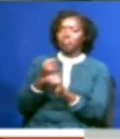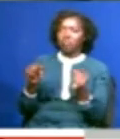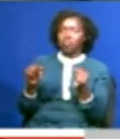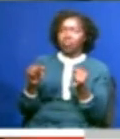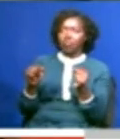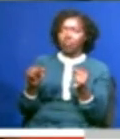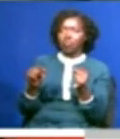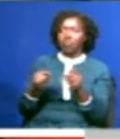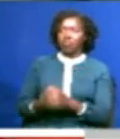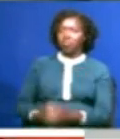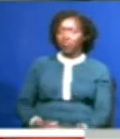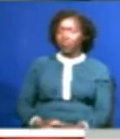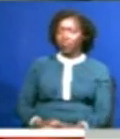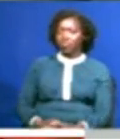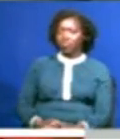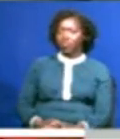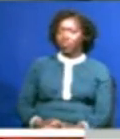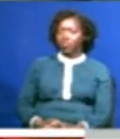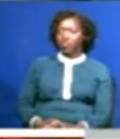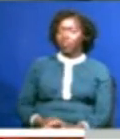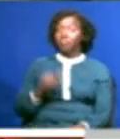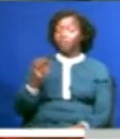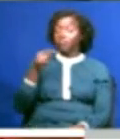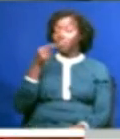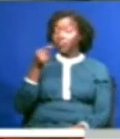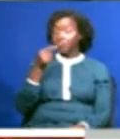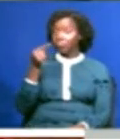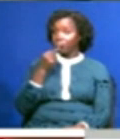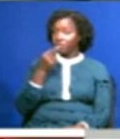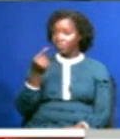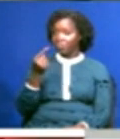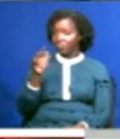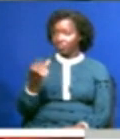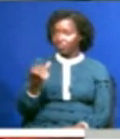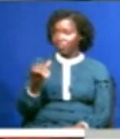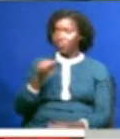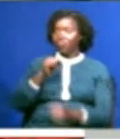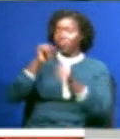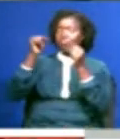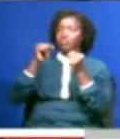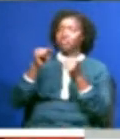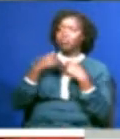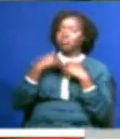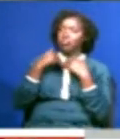we are. Otherwise, I can tell you for sure, the maandamano has nothing to do with the high cost of living. Before